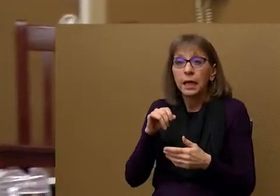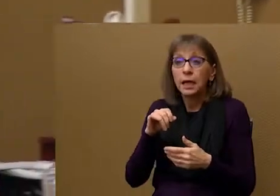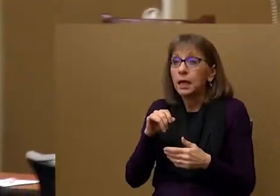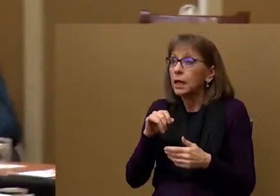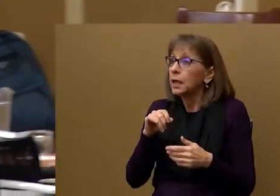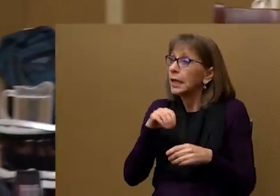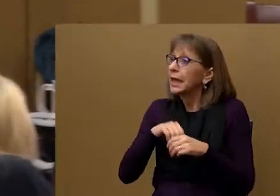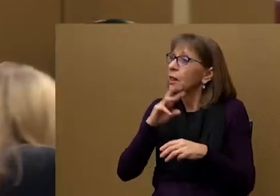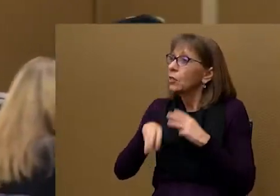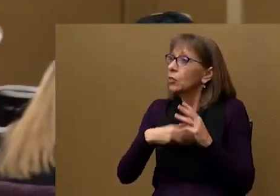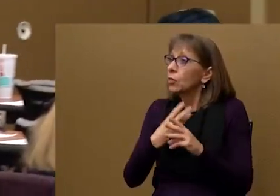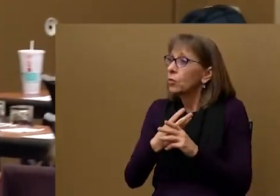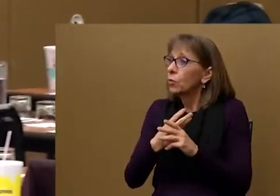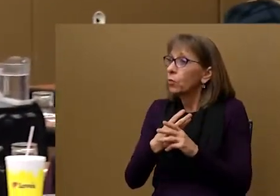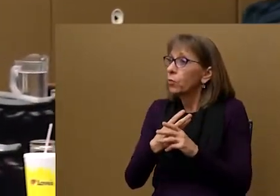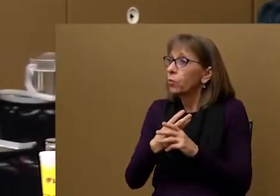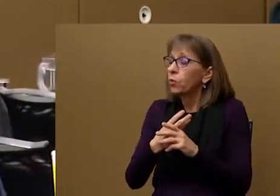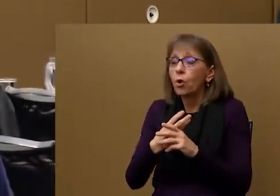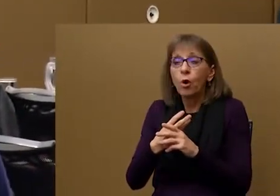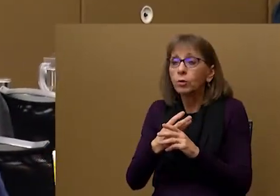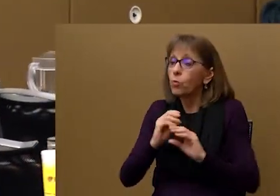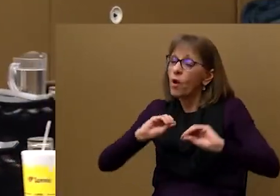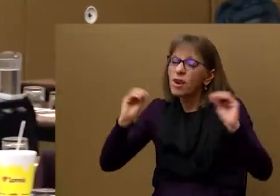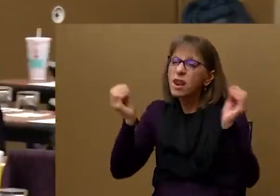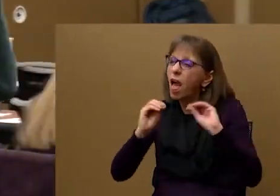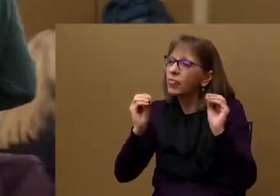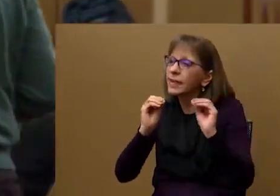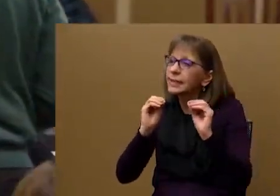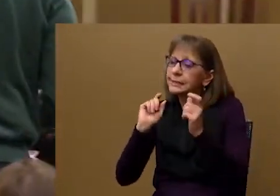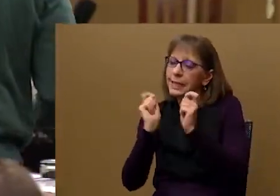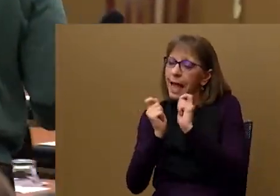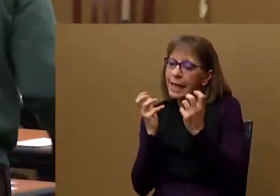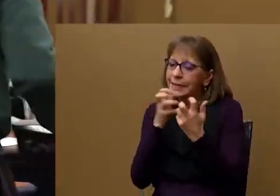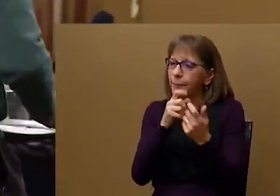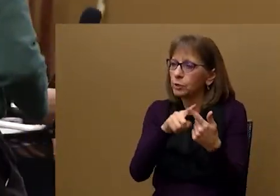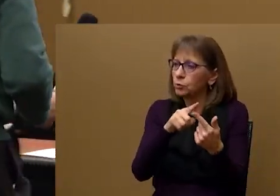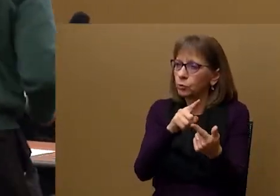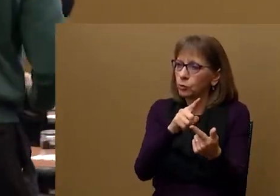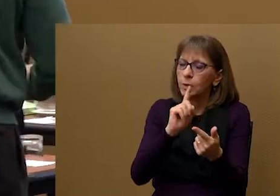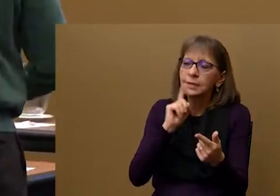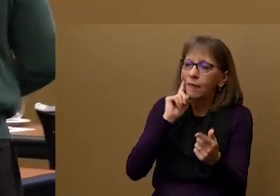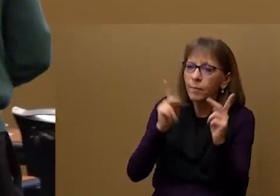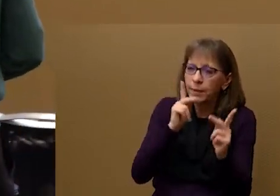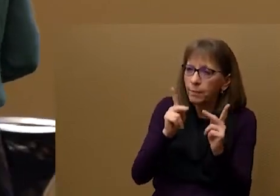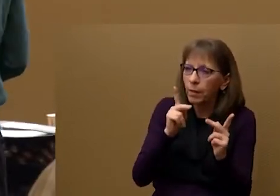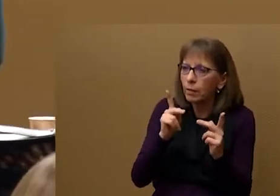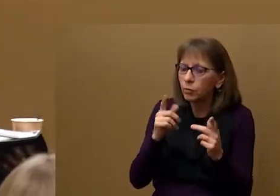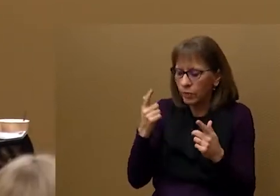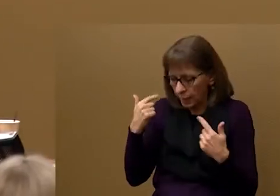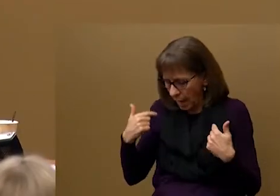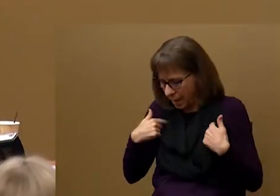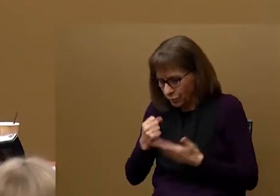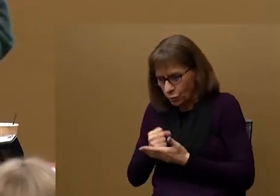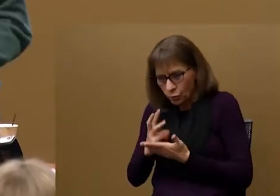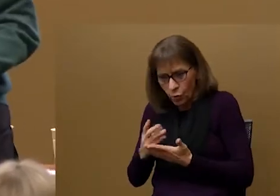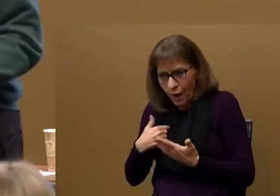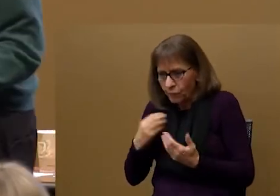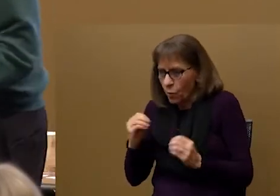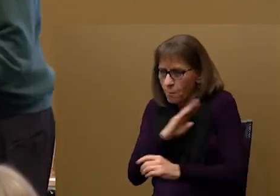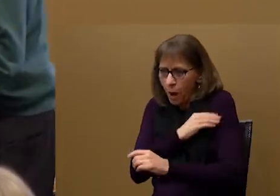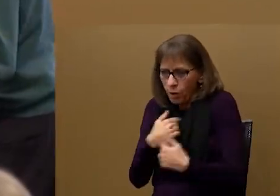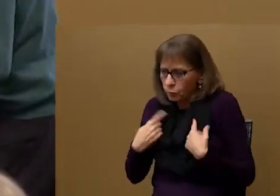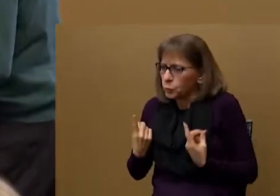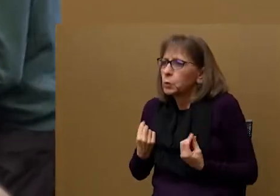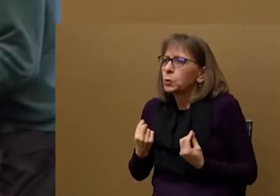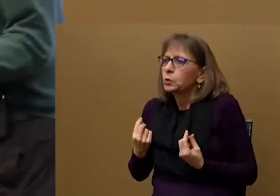that. In the world where nothing is accessible, nothing is adapted for deaf people, what do I do? I'm just a social worker, I don't